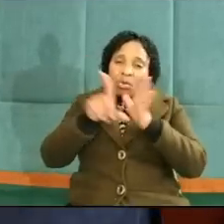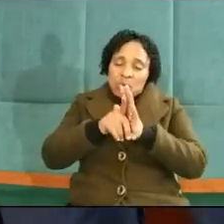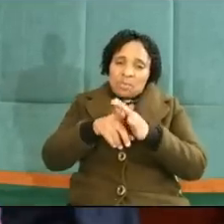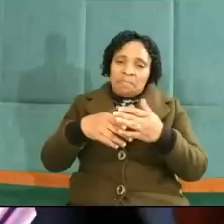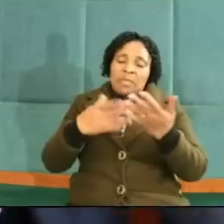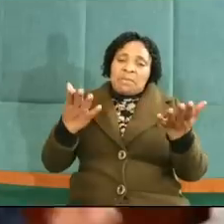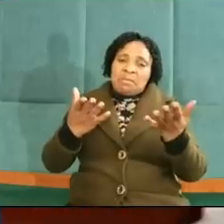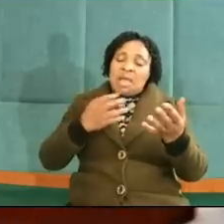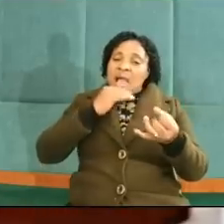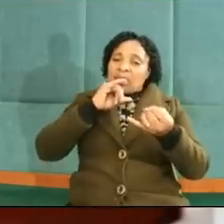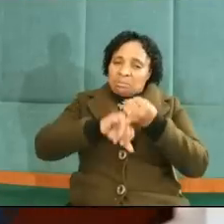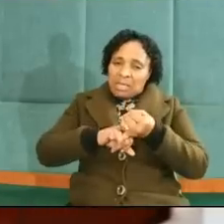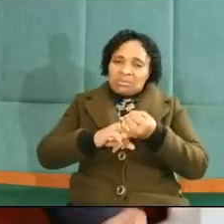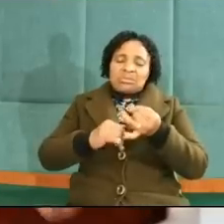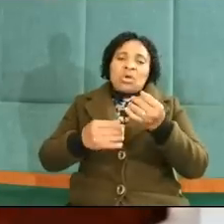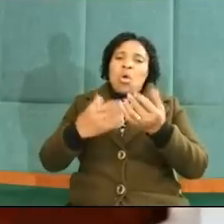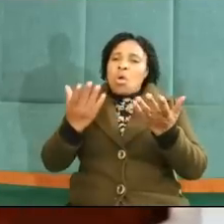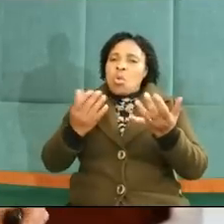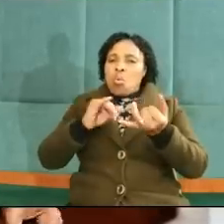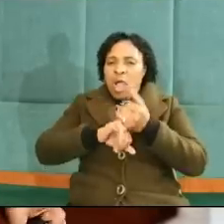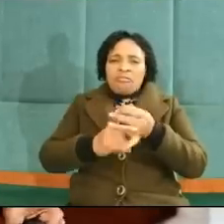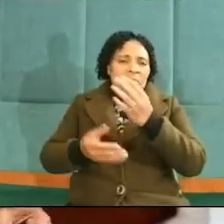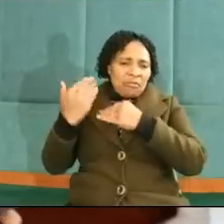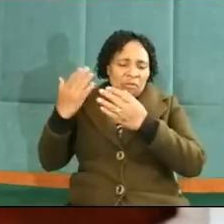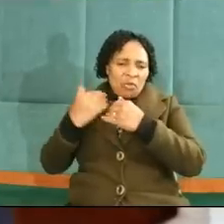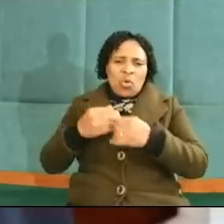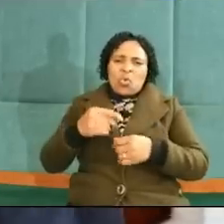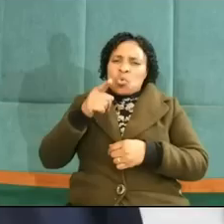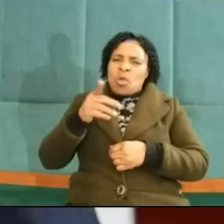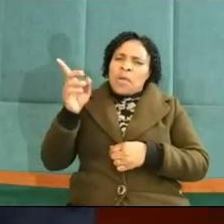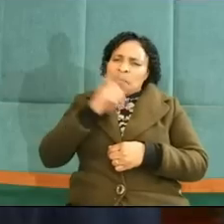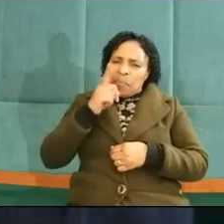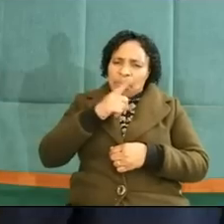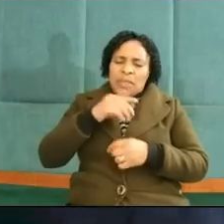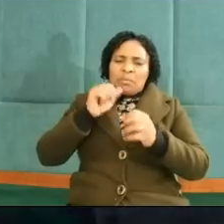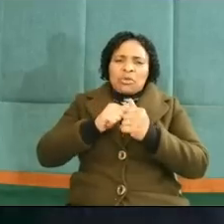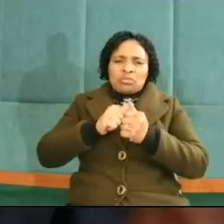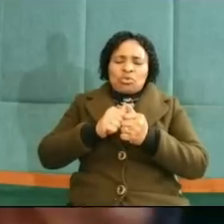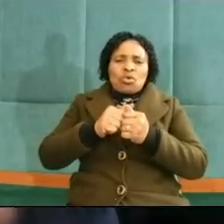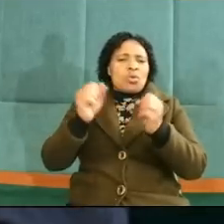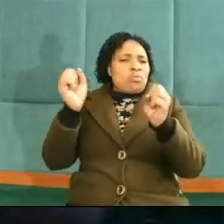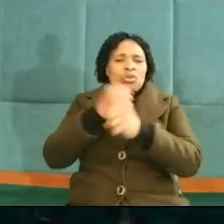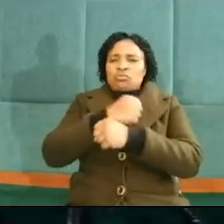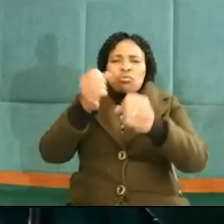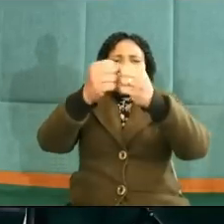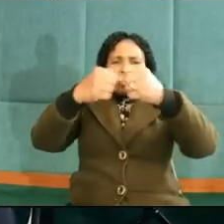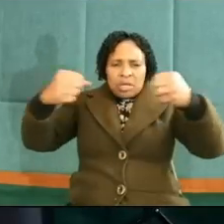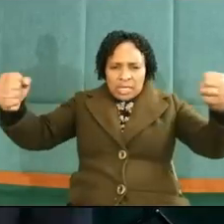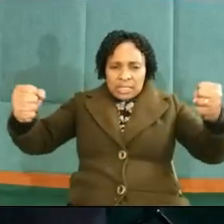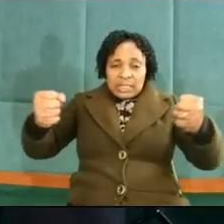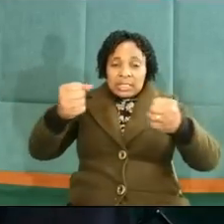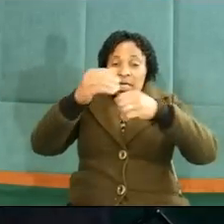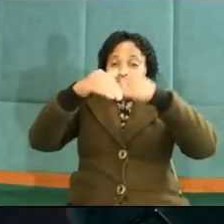Maybe you're an ex-husband or your ex-wife that you're bitter against. You can't pass through the pearly gate if there's any bitterness in